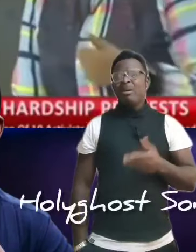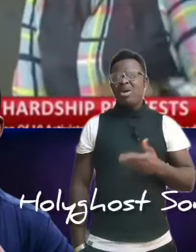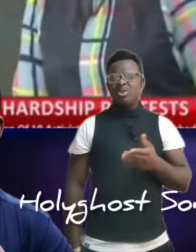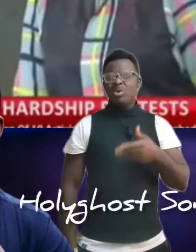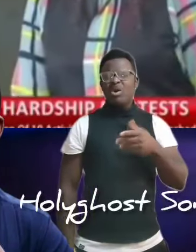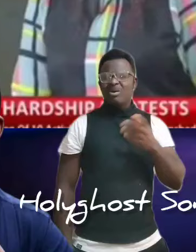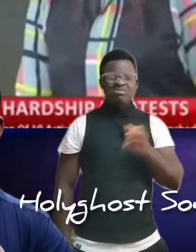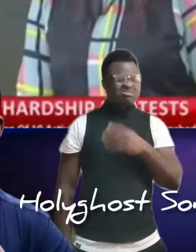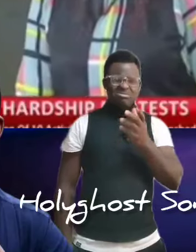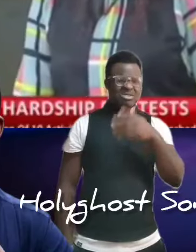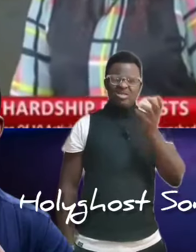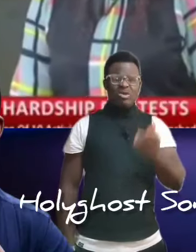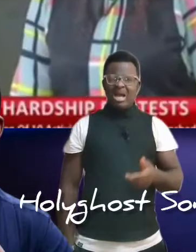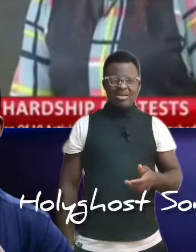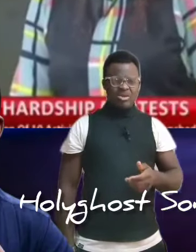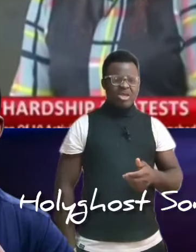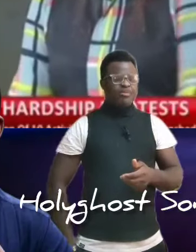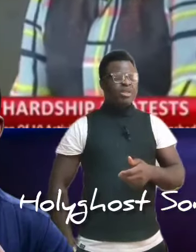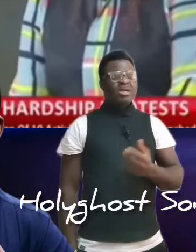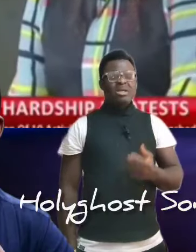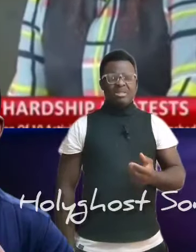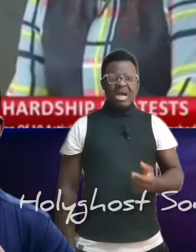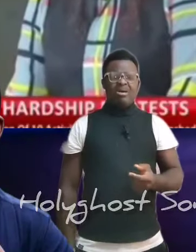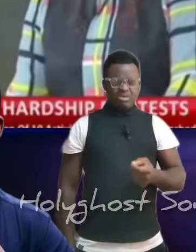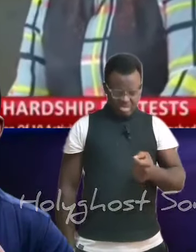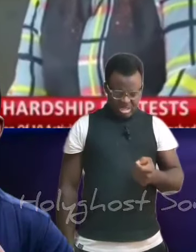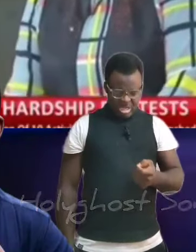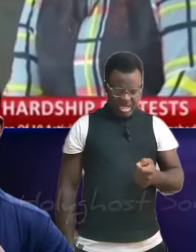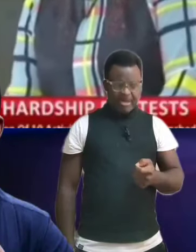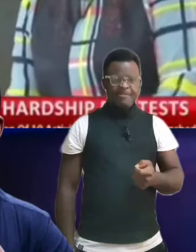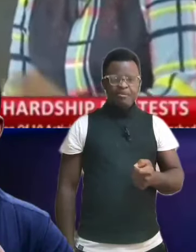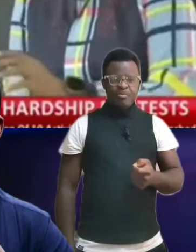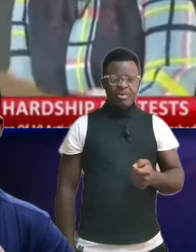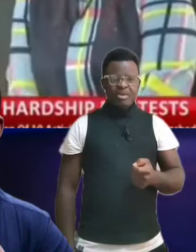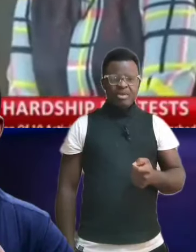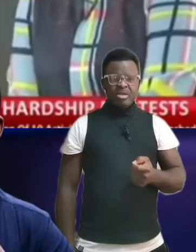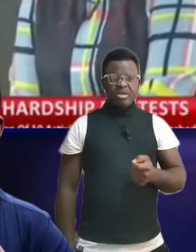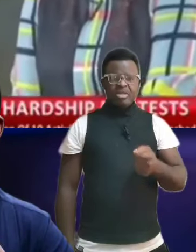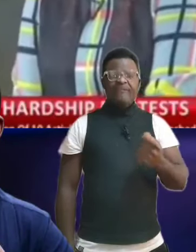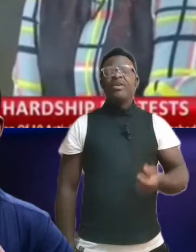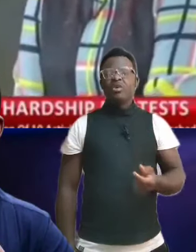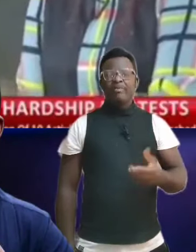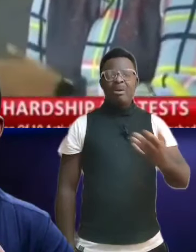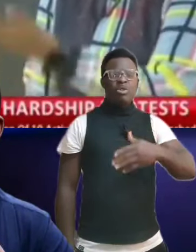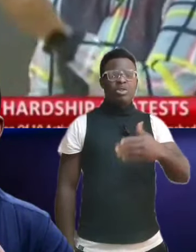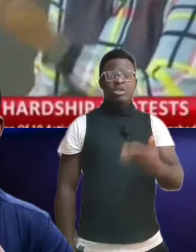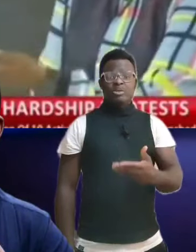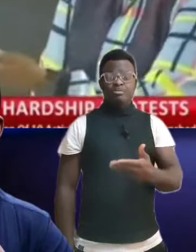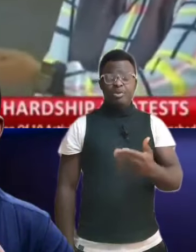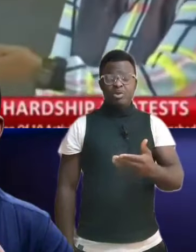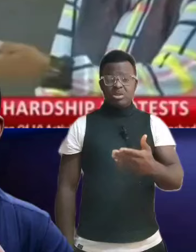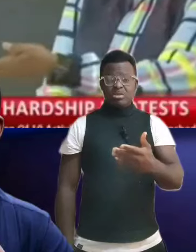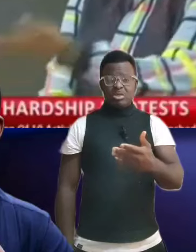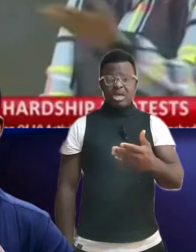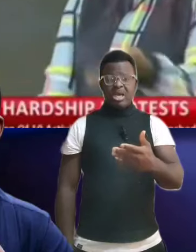you were also there. Were the charges leveled against them? Aren't you also afraid that the government may come after you?